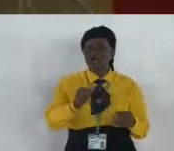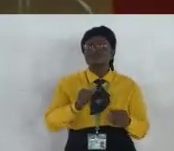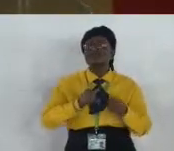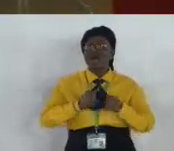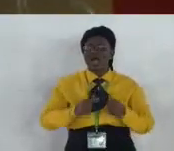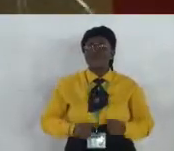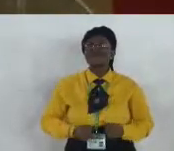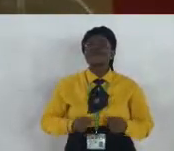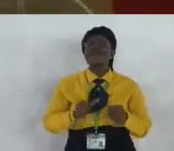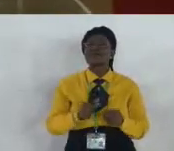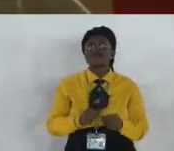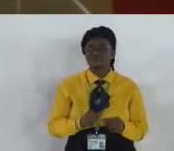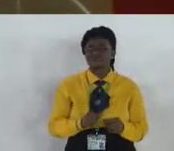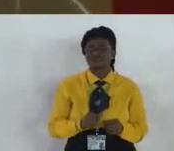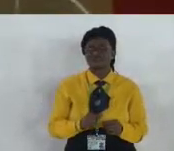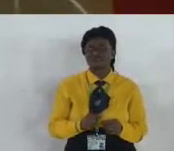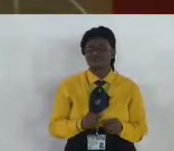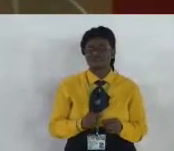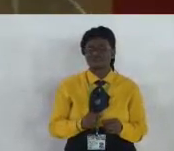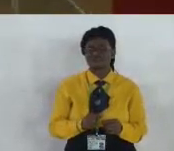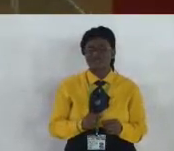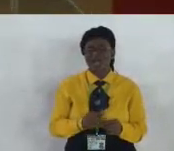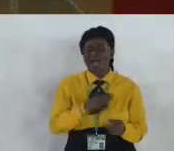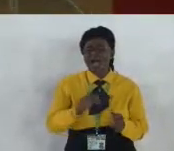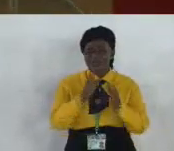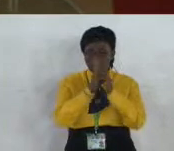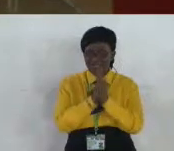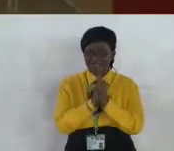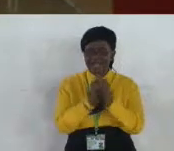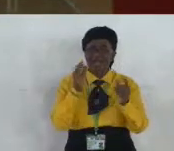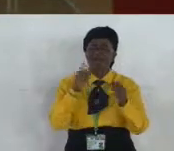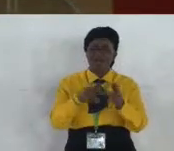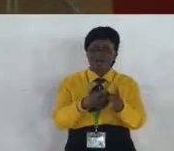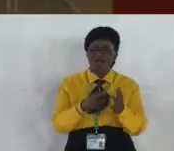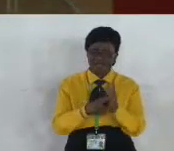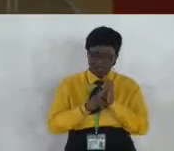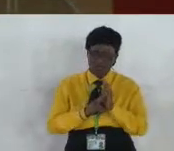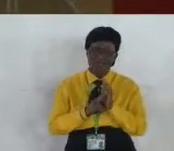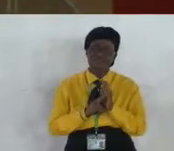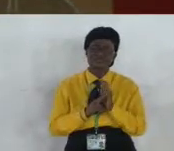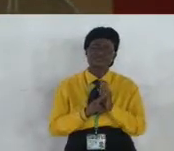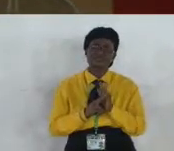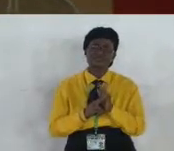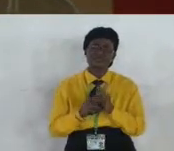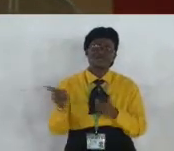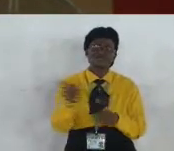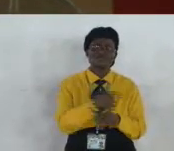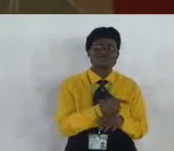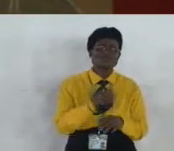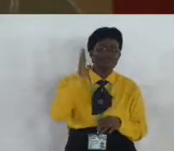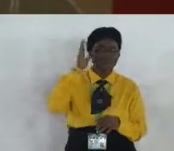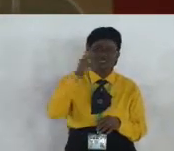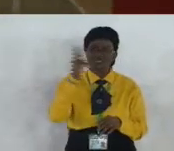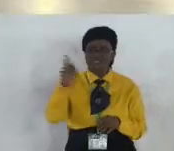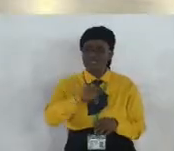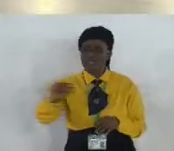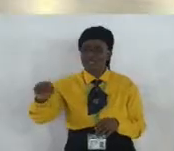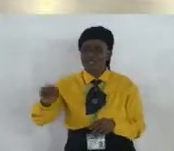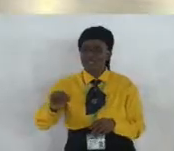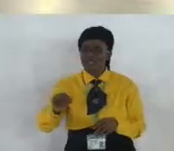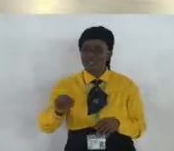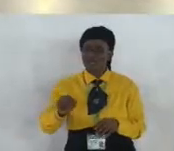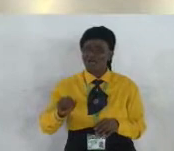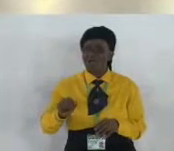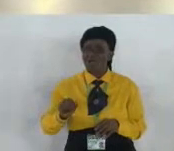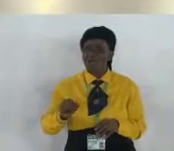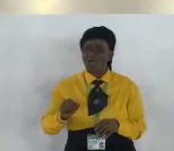you turn to your left, you will see a man there leaving a placard, or are the counselors already